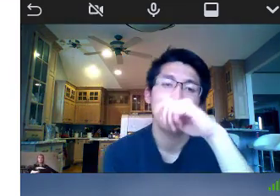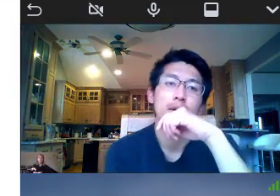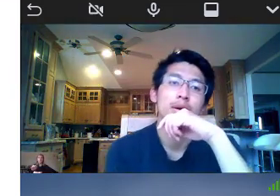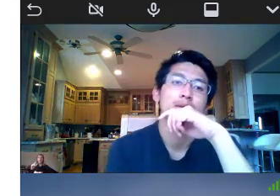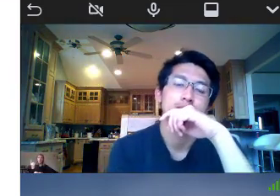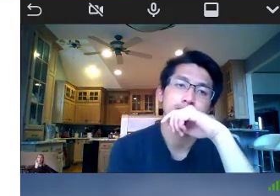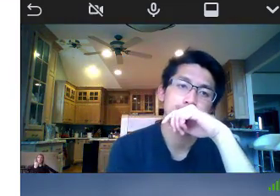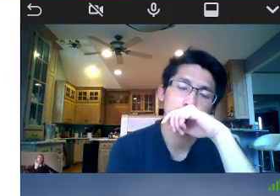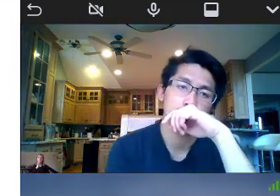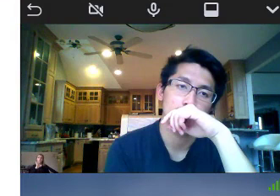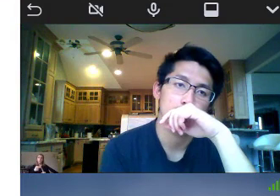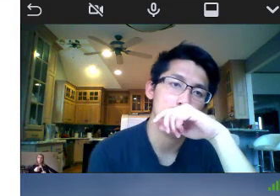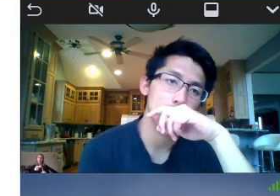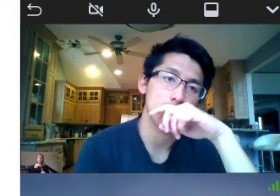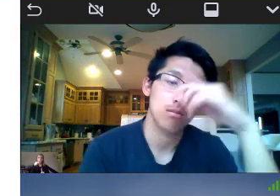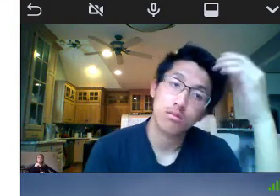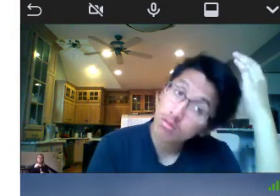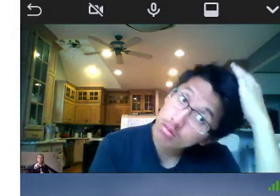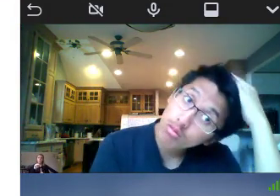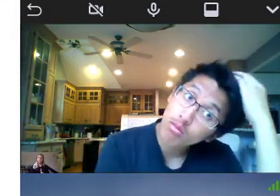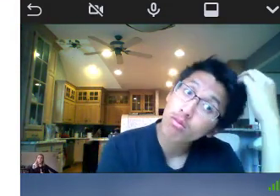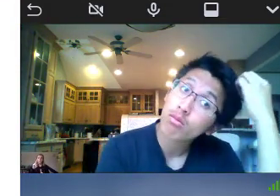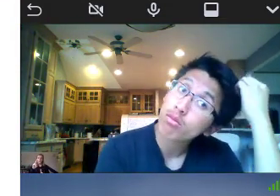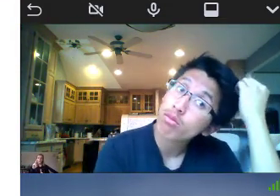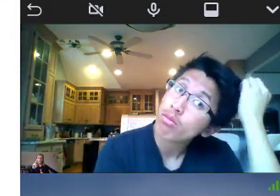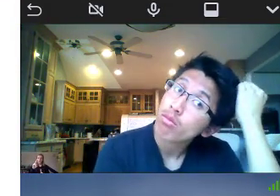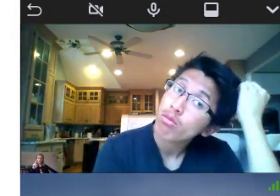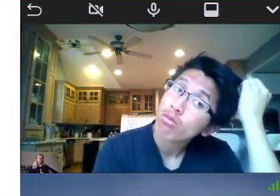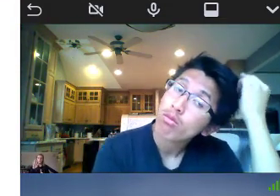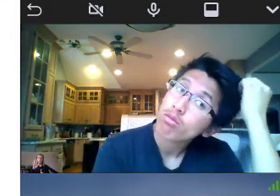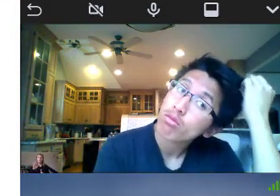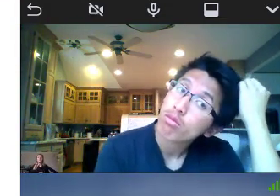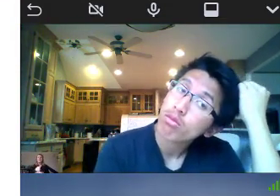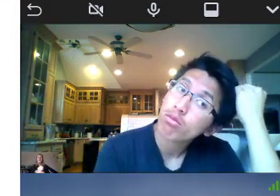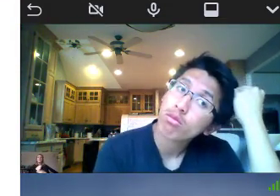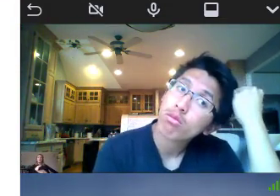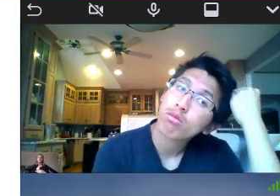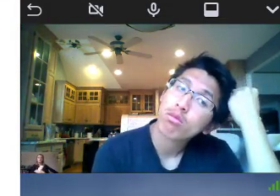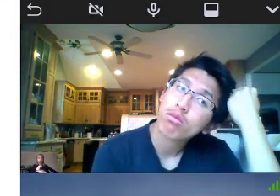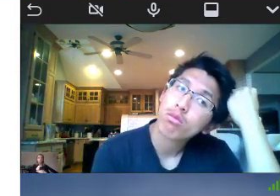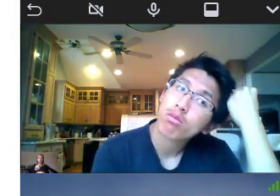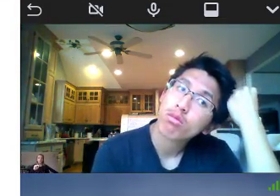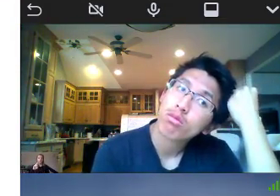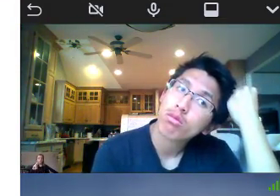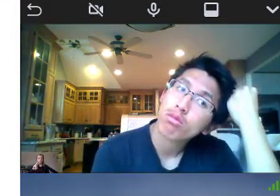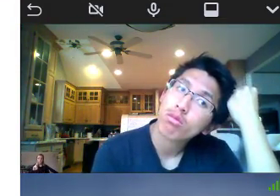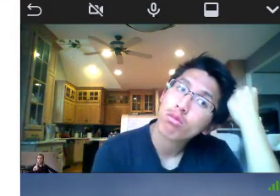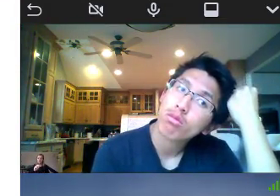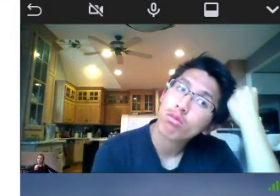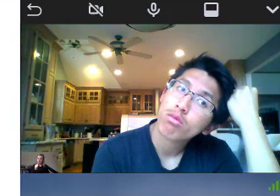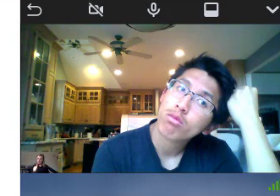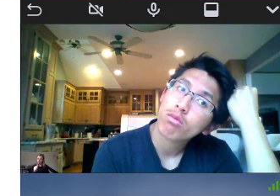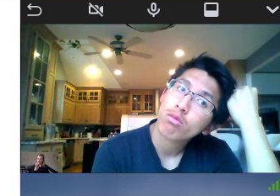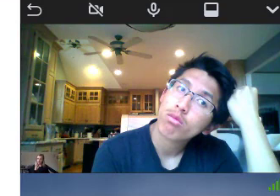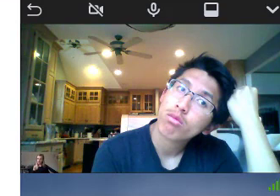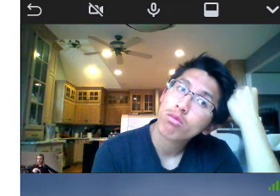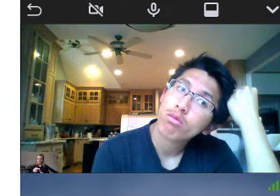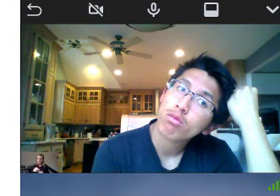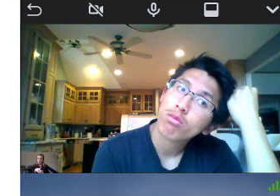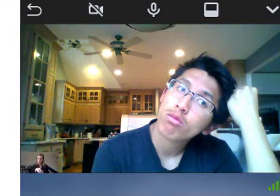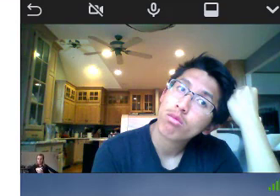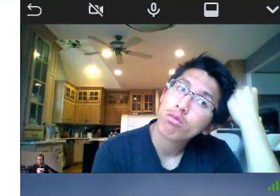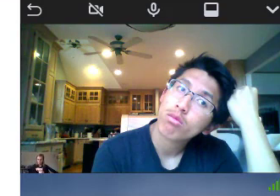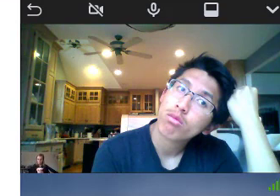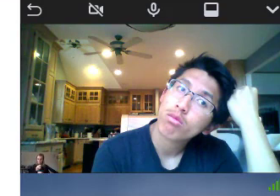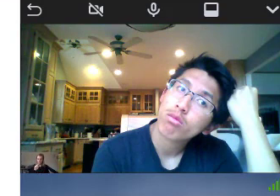not talking about average Nusselt numbers. We're not talking about local Nusselt numbers at particular azimuthal